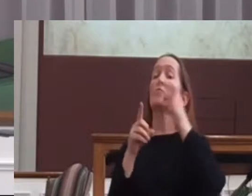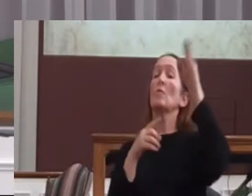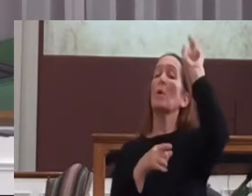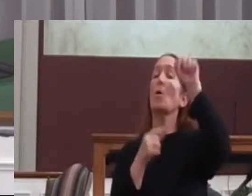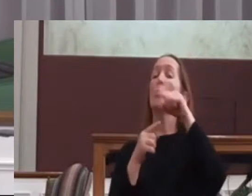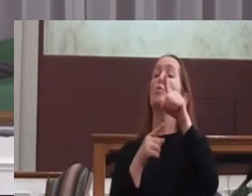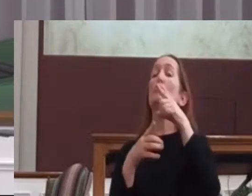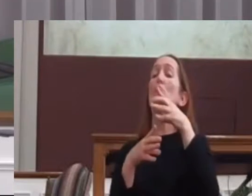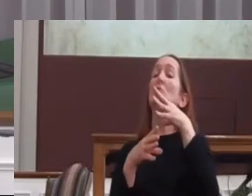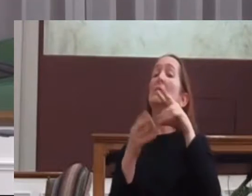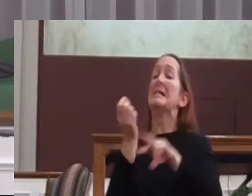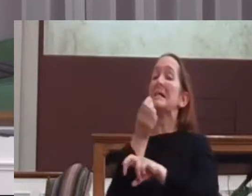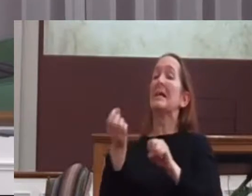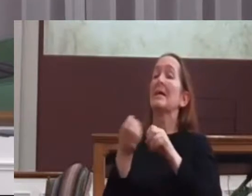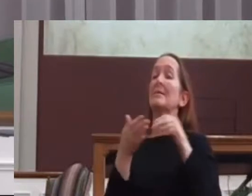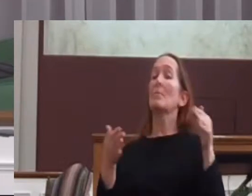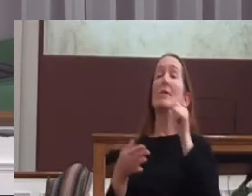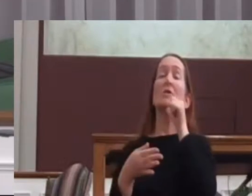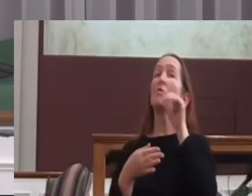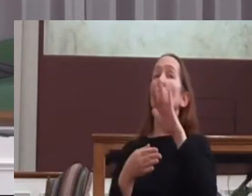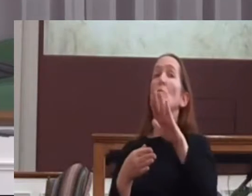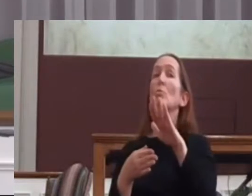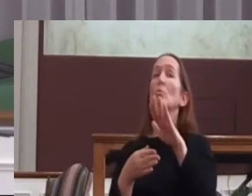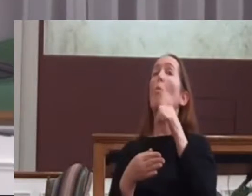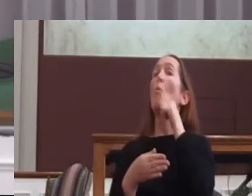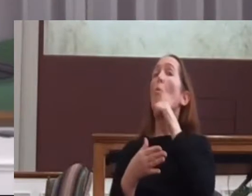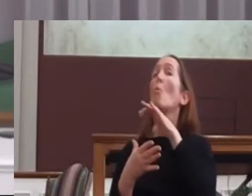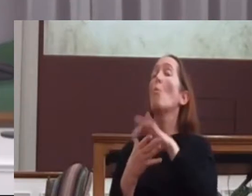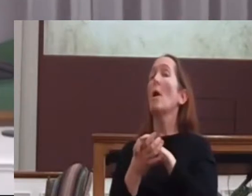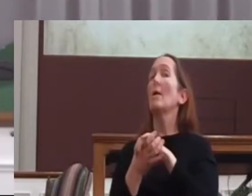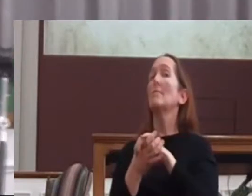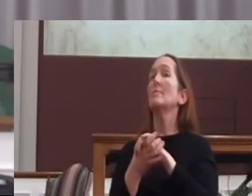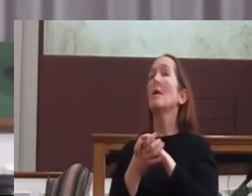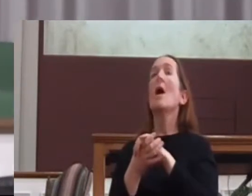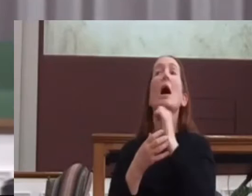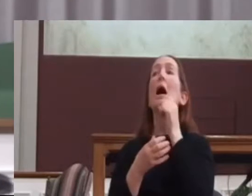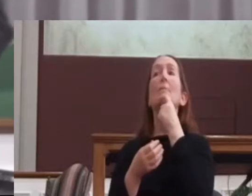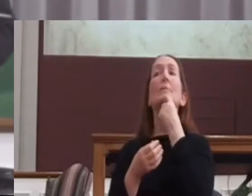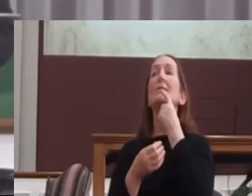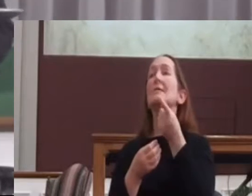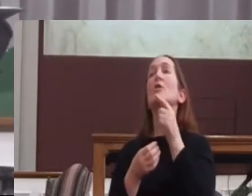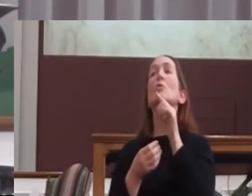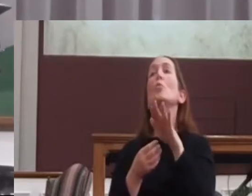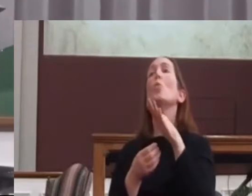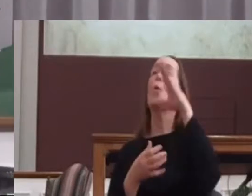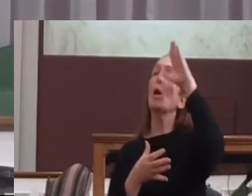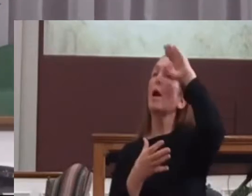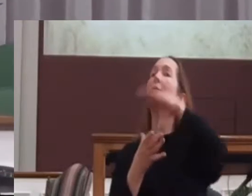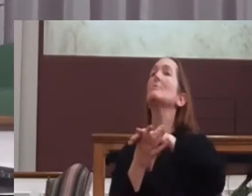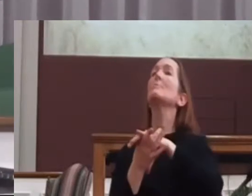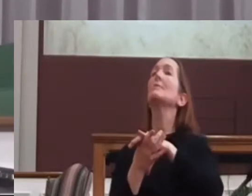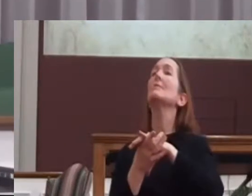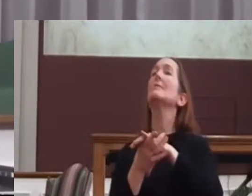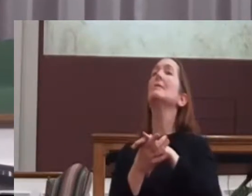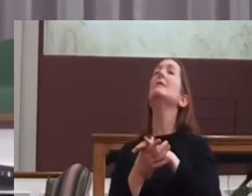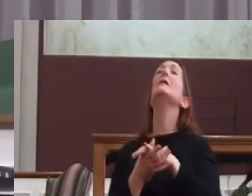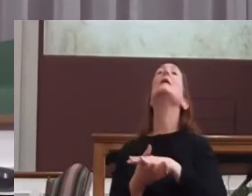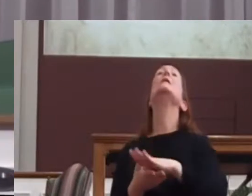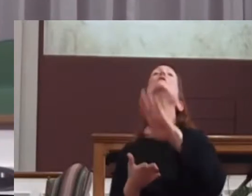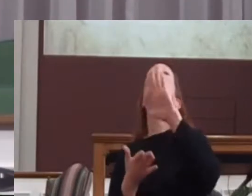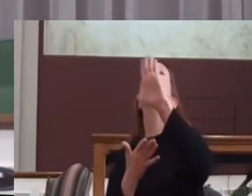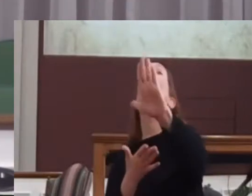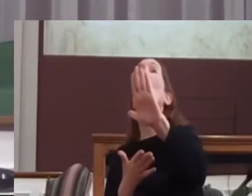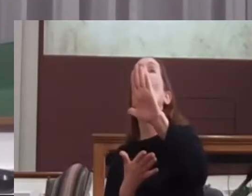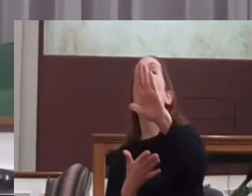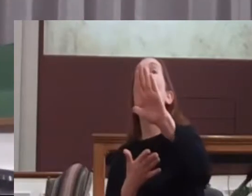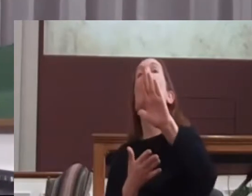take something that is not yours. Now, wives, let me say that I am not implying that